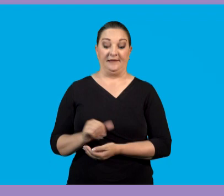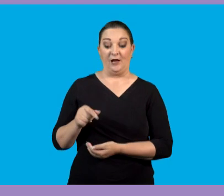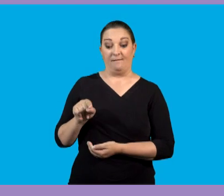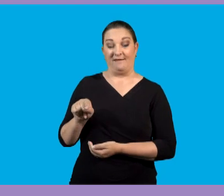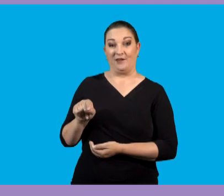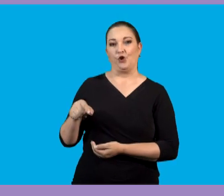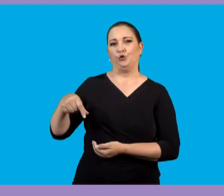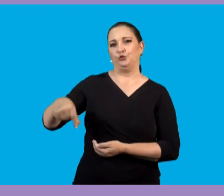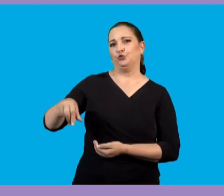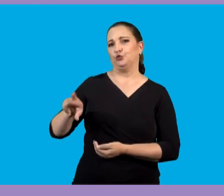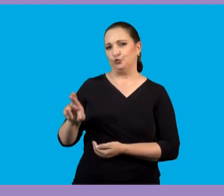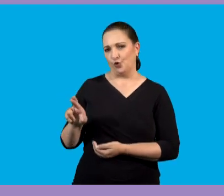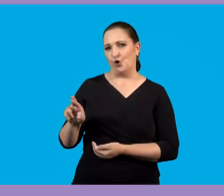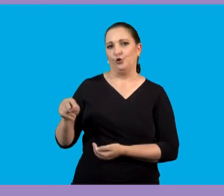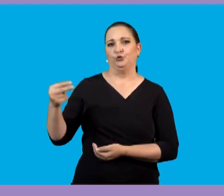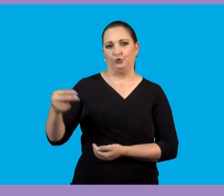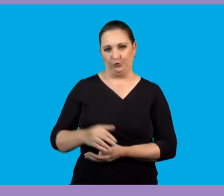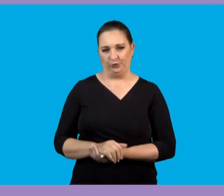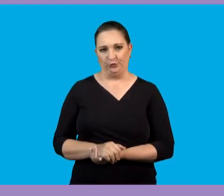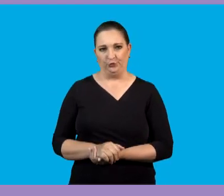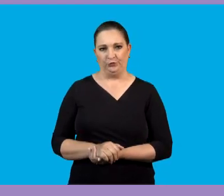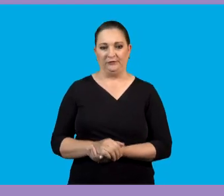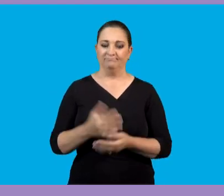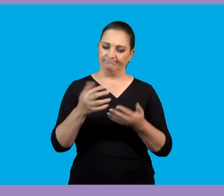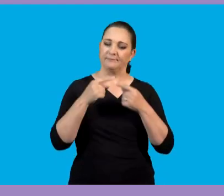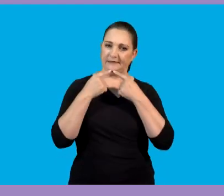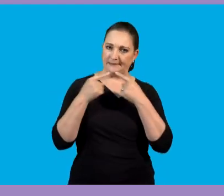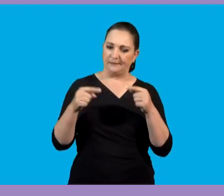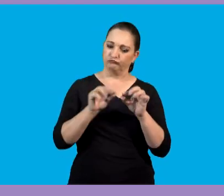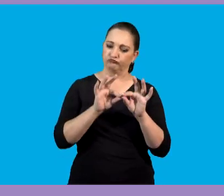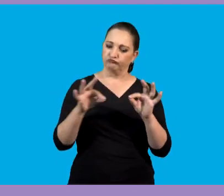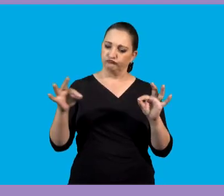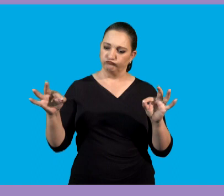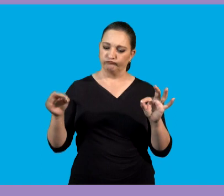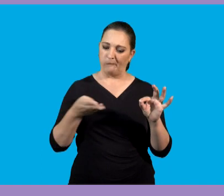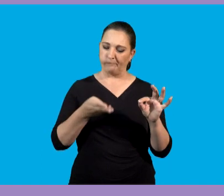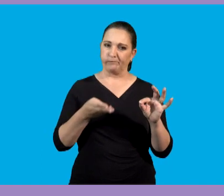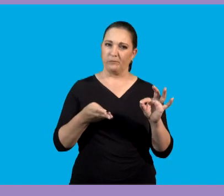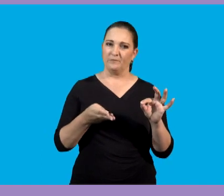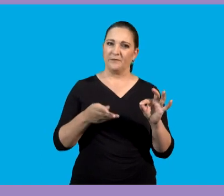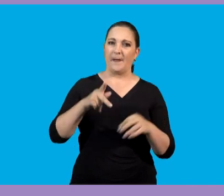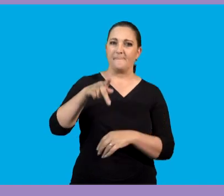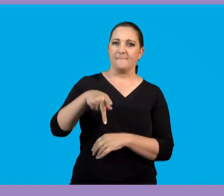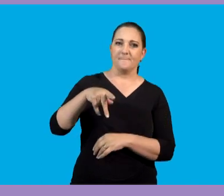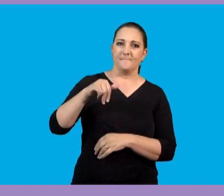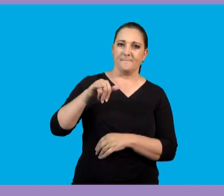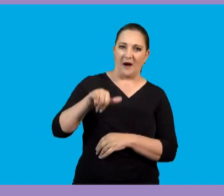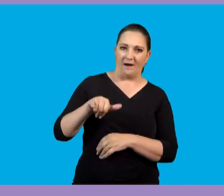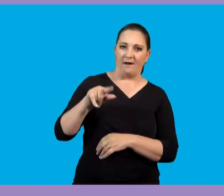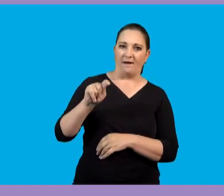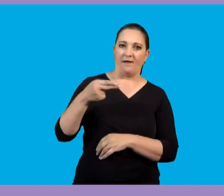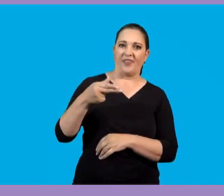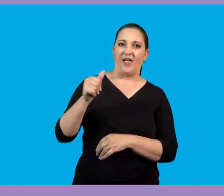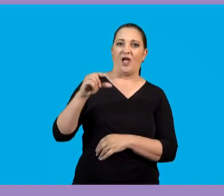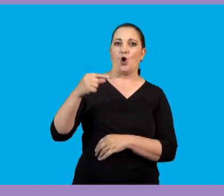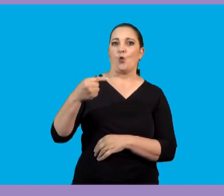and that is QR squared. And remember, we are writing the statement because this is the Pythagoras